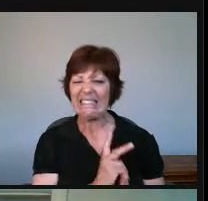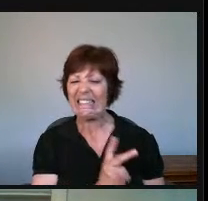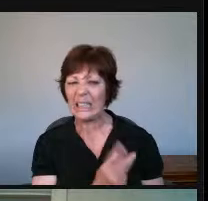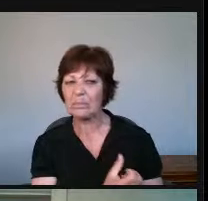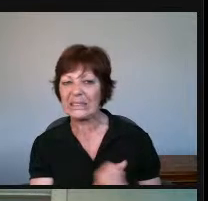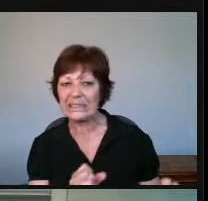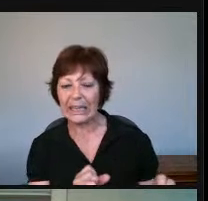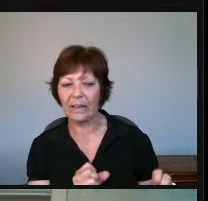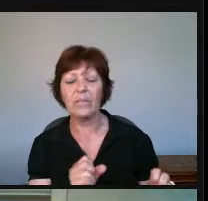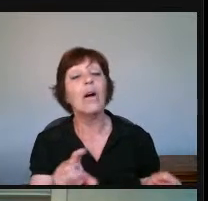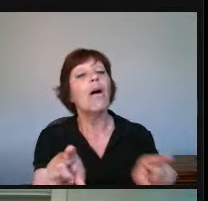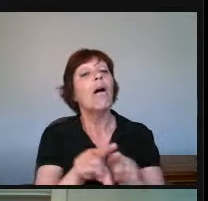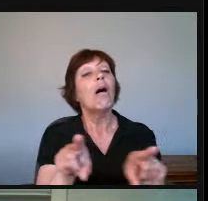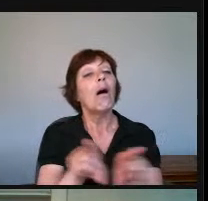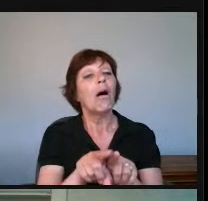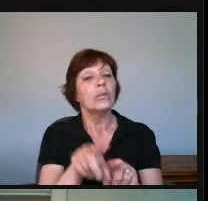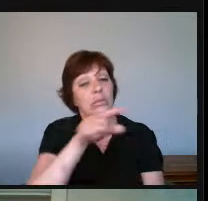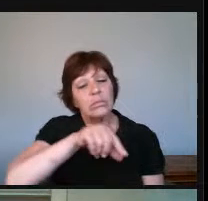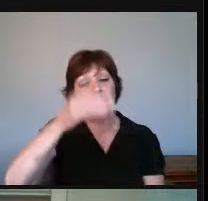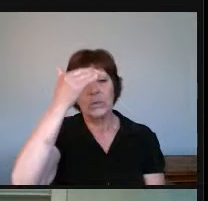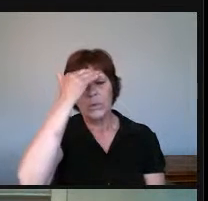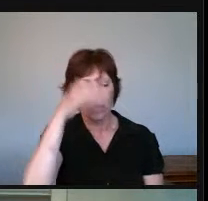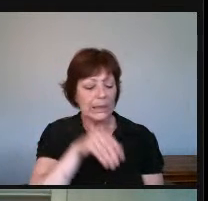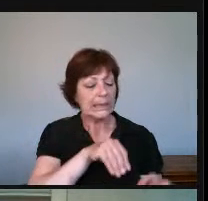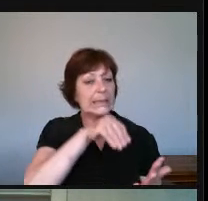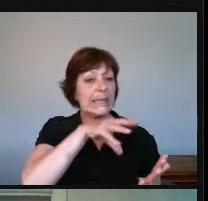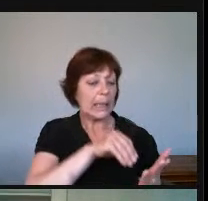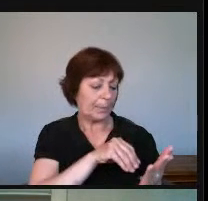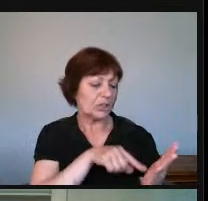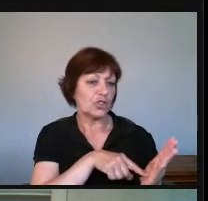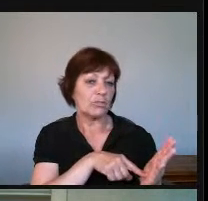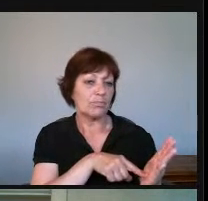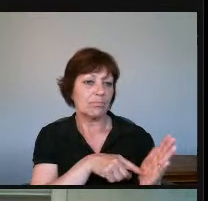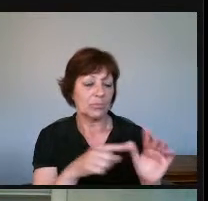The other recommendation, of course, everyone knows, is to take a picture of it and keep it on your phone.